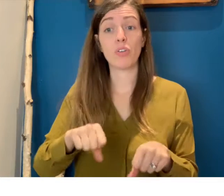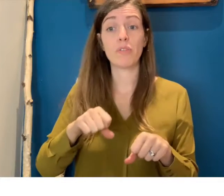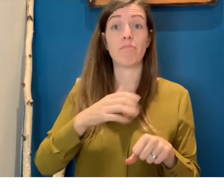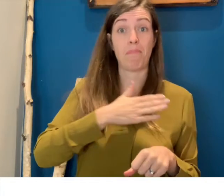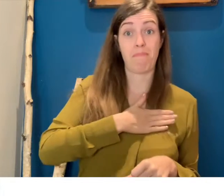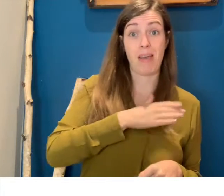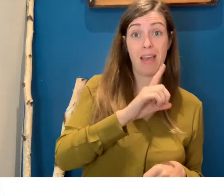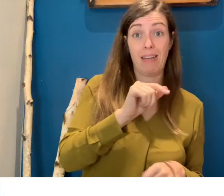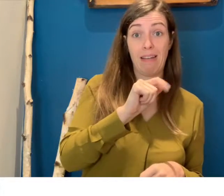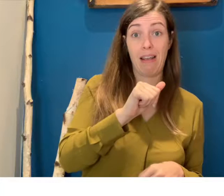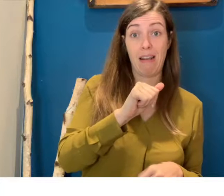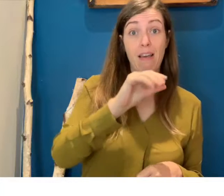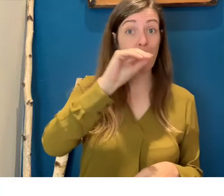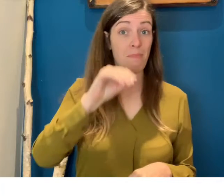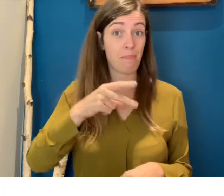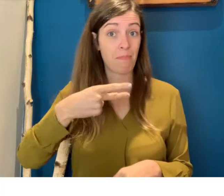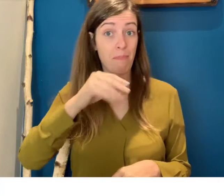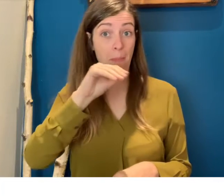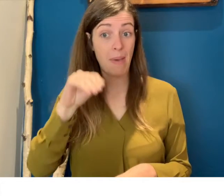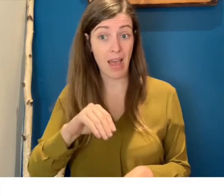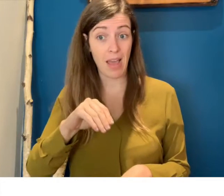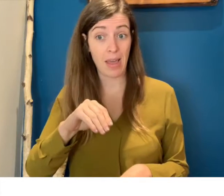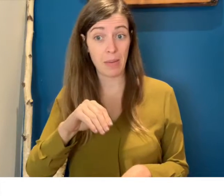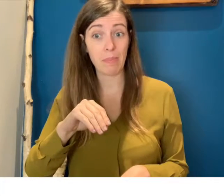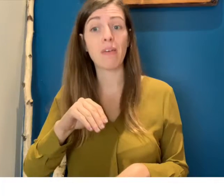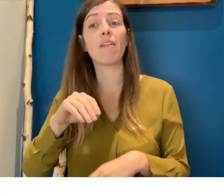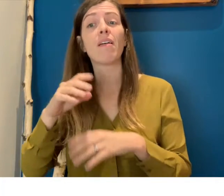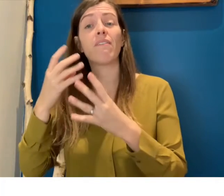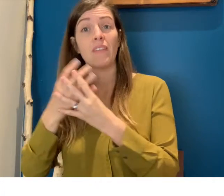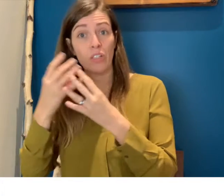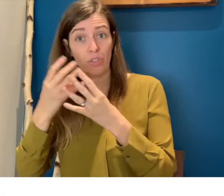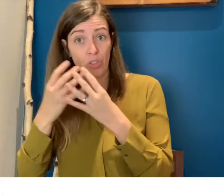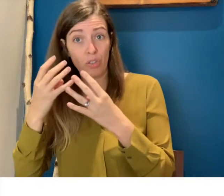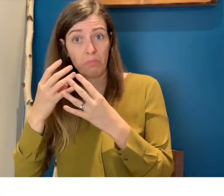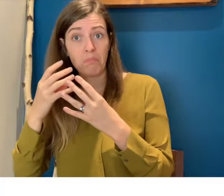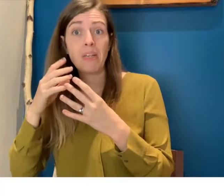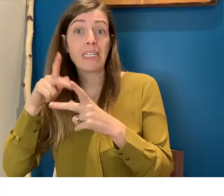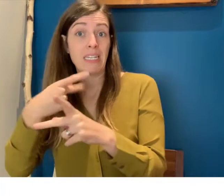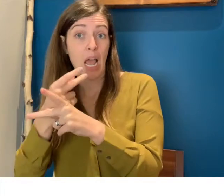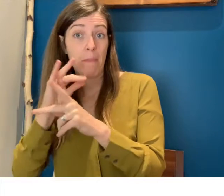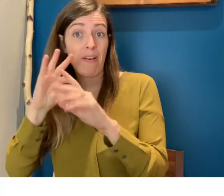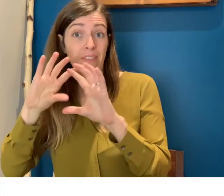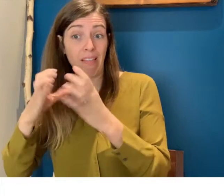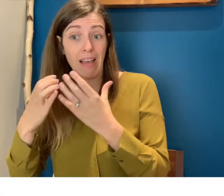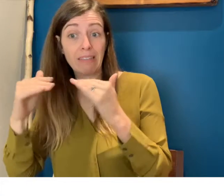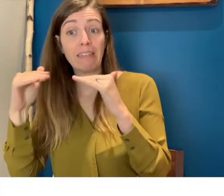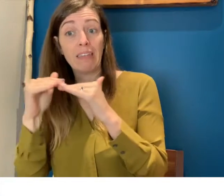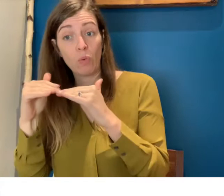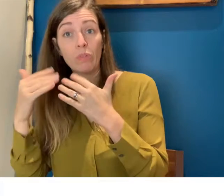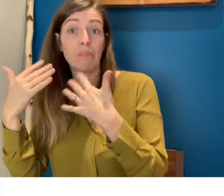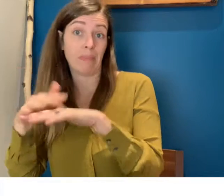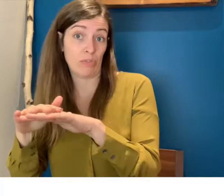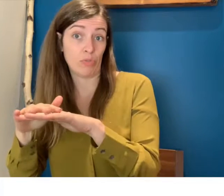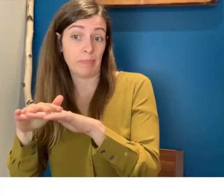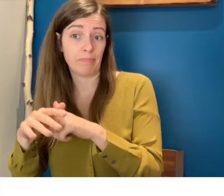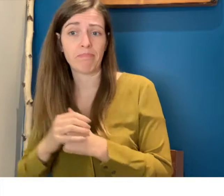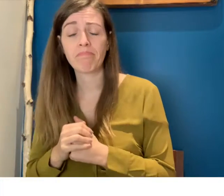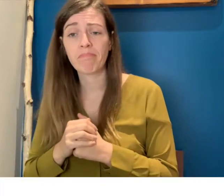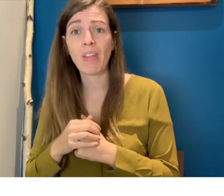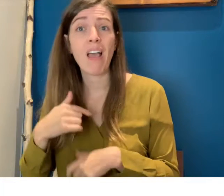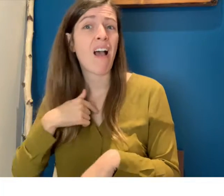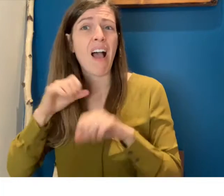the students who go to a deaf school. So I can do that. My data, pipe, filter, type of class